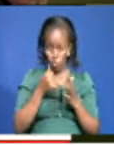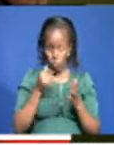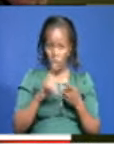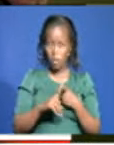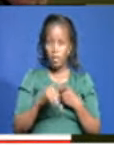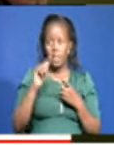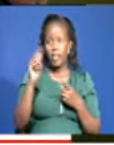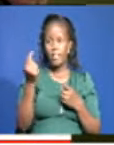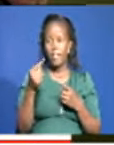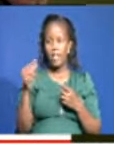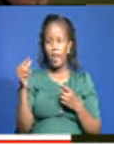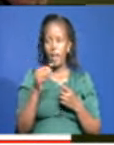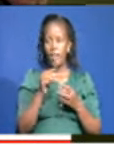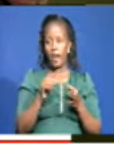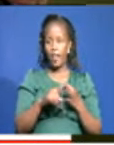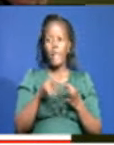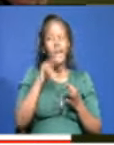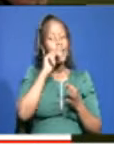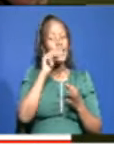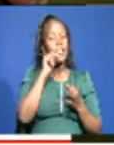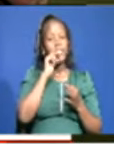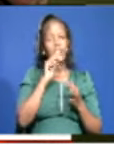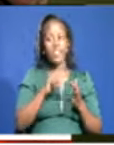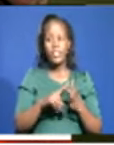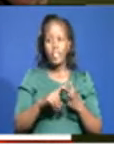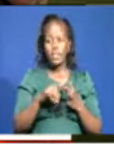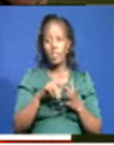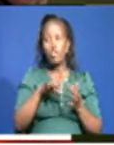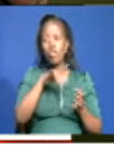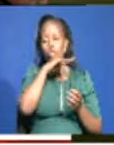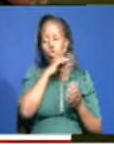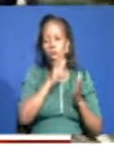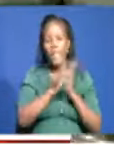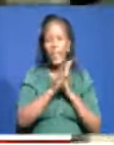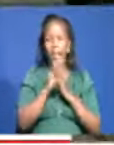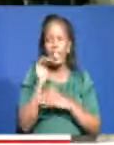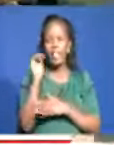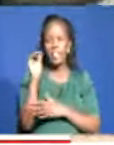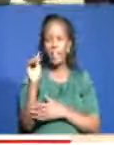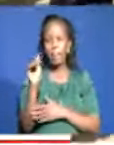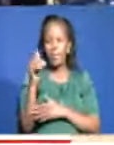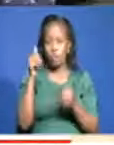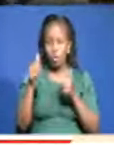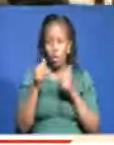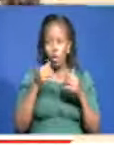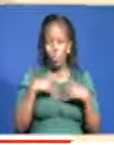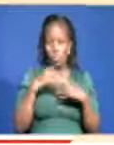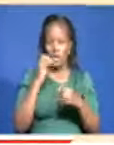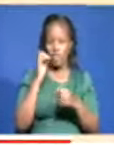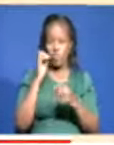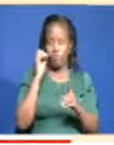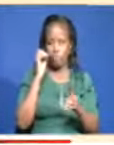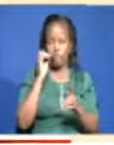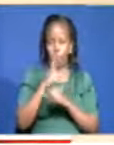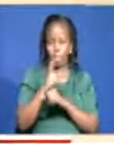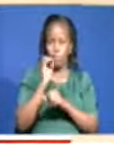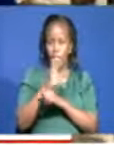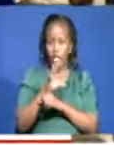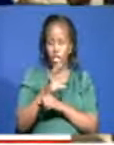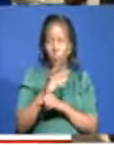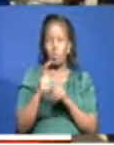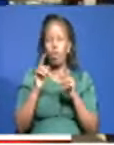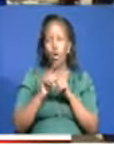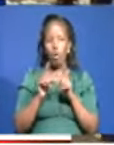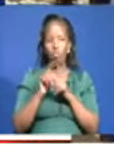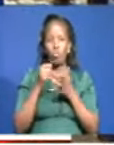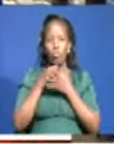Ghana, Nigeria, Sierra Leone, Uganda and Zambia, who also provide mentorship to the Somali police forces as well as helping in